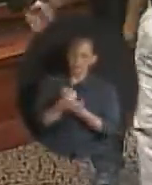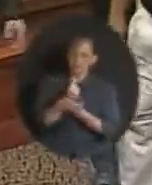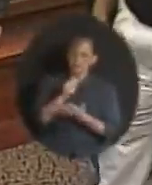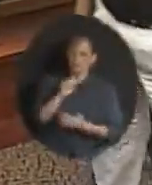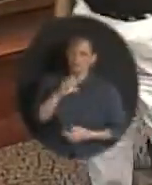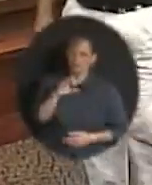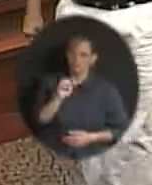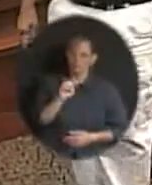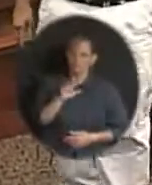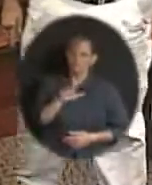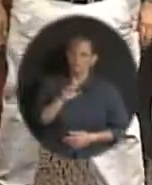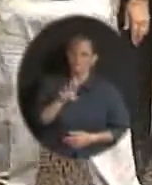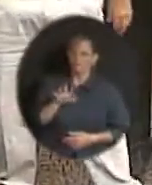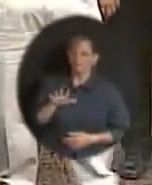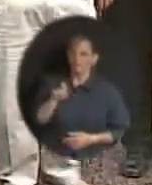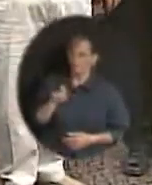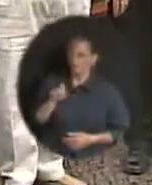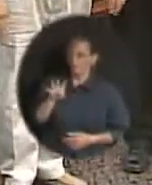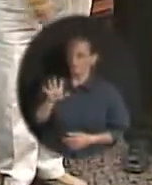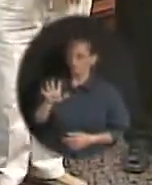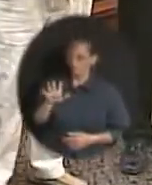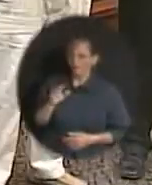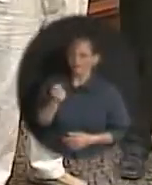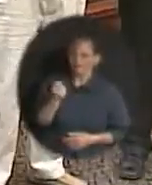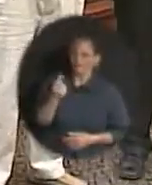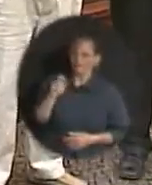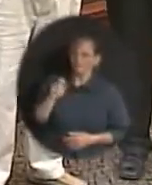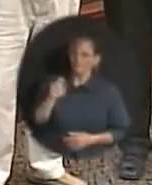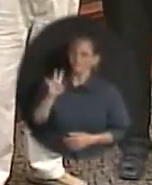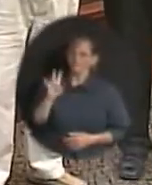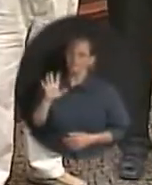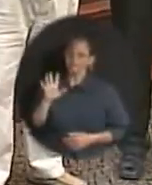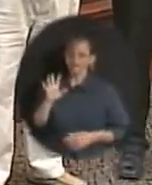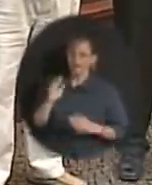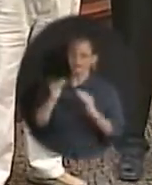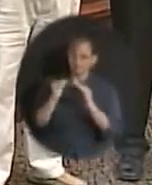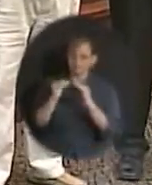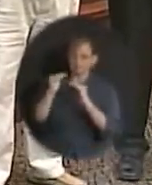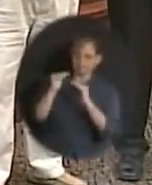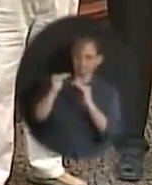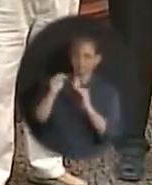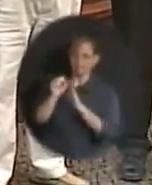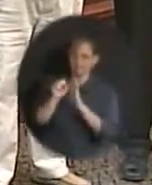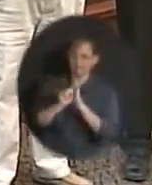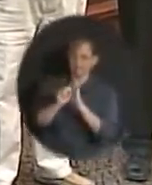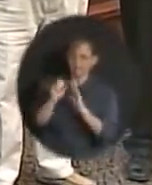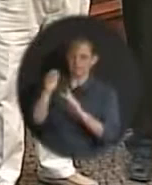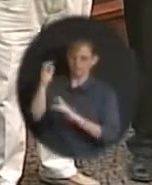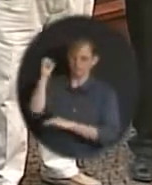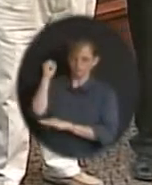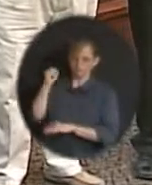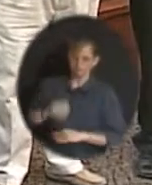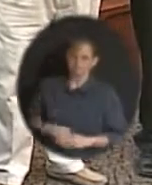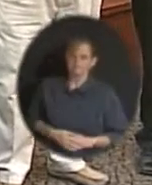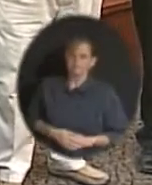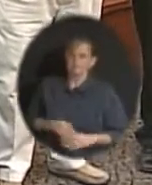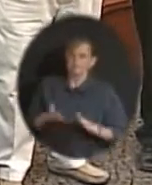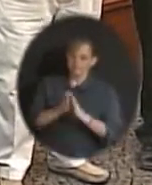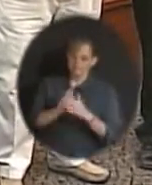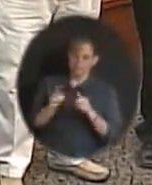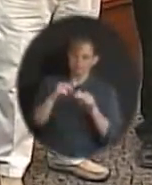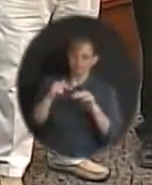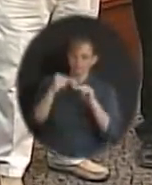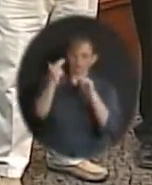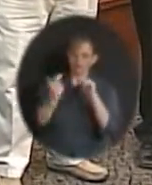of 545.45, which is 11.75 off the state record. Also, Clark became the first diver in Kansas history to